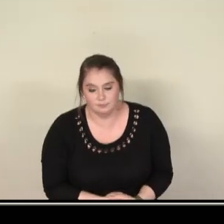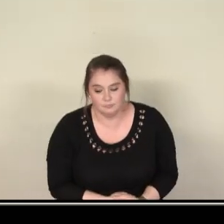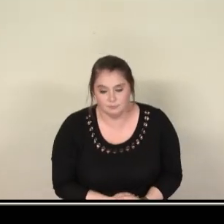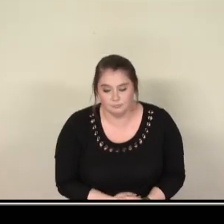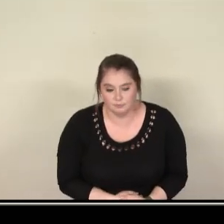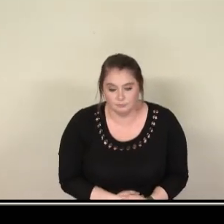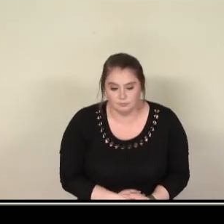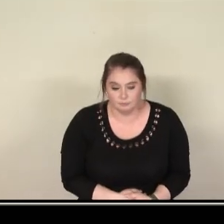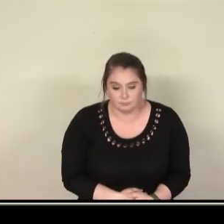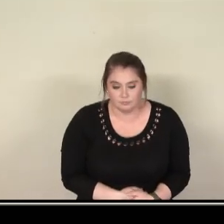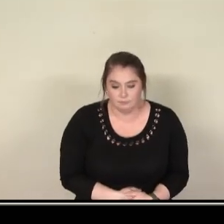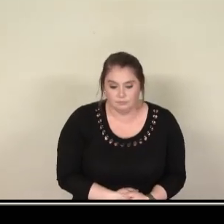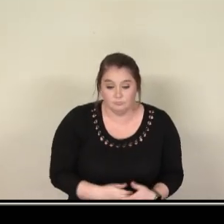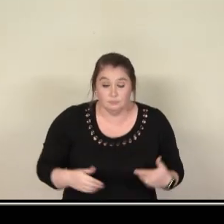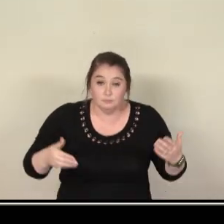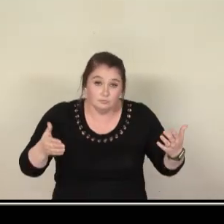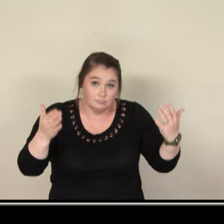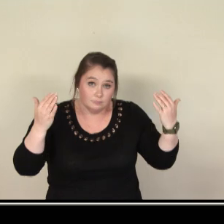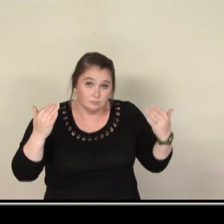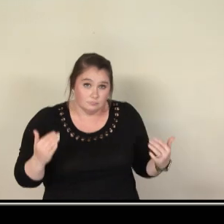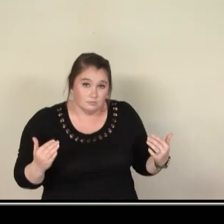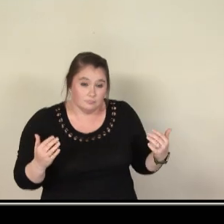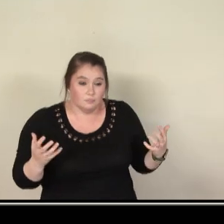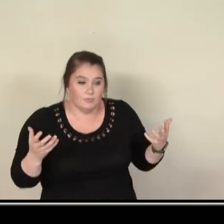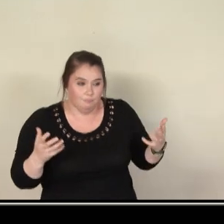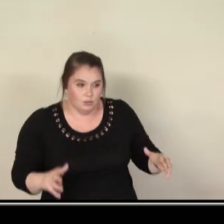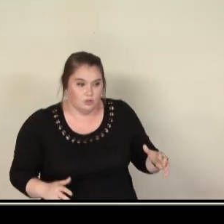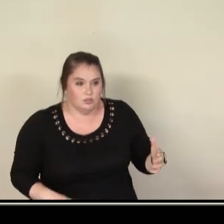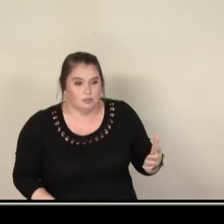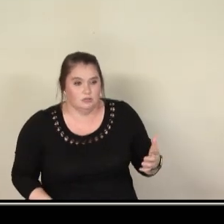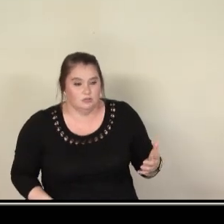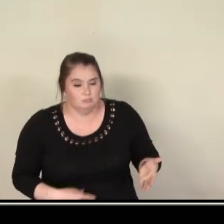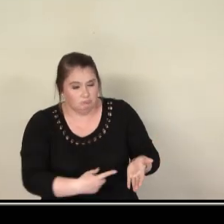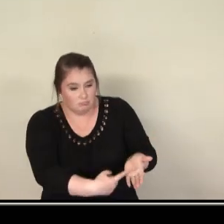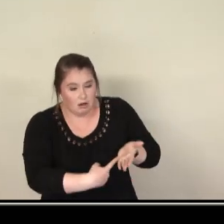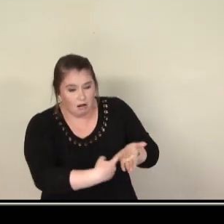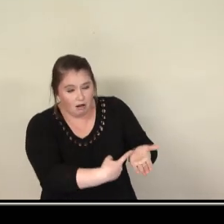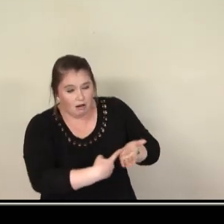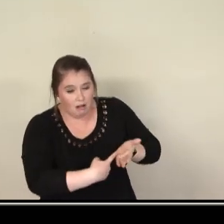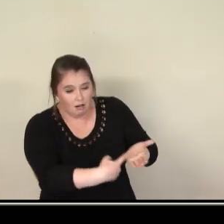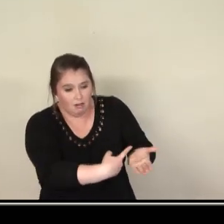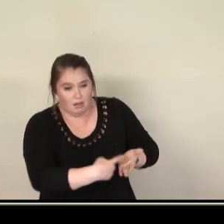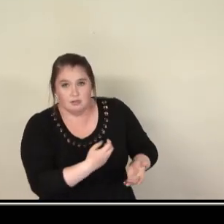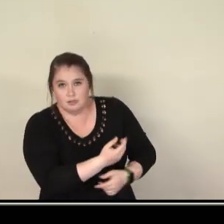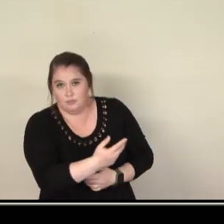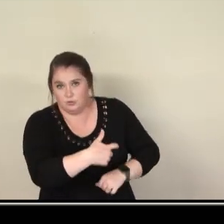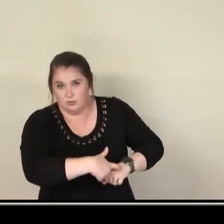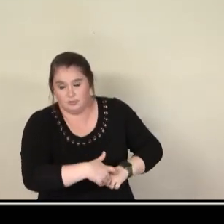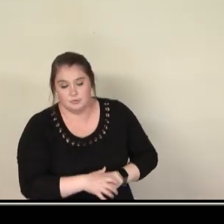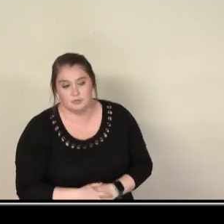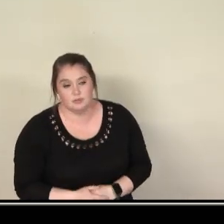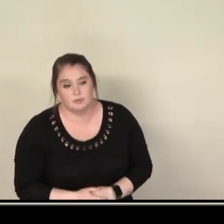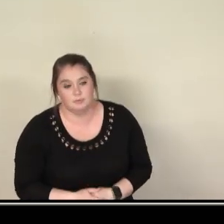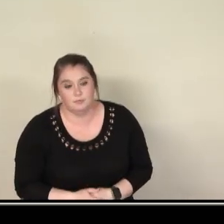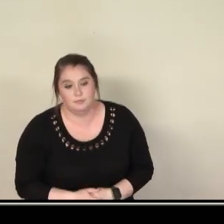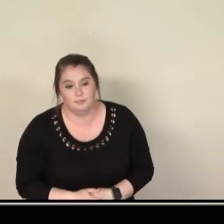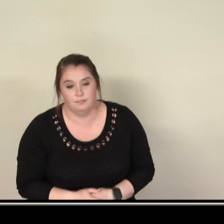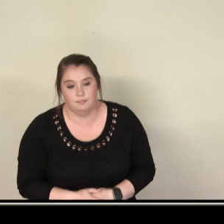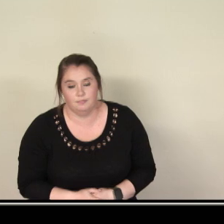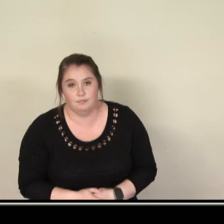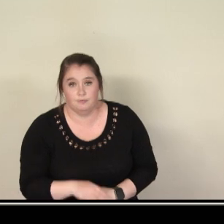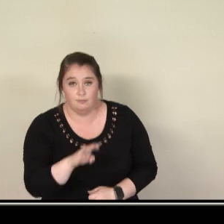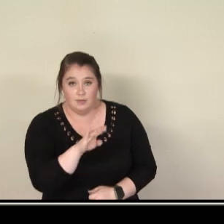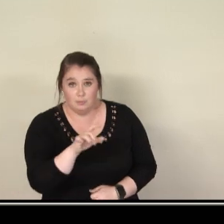next piece is the piece that's kind of gone back and forth several times. In the original, the bill as it was